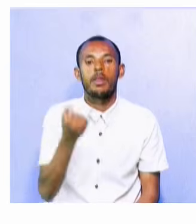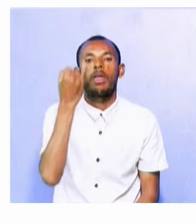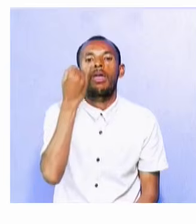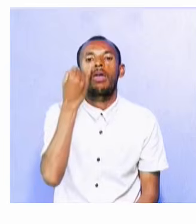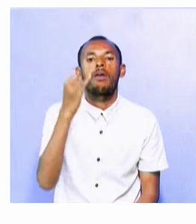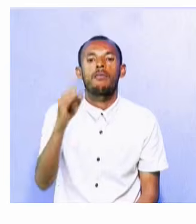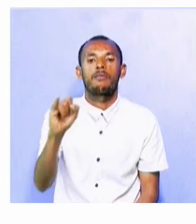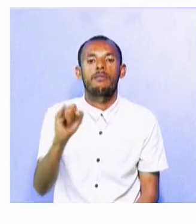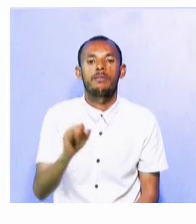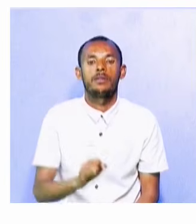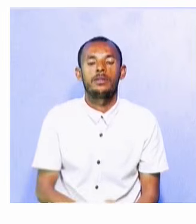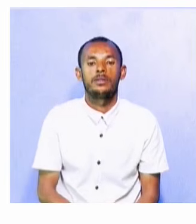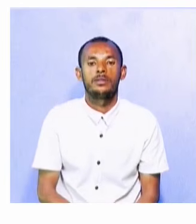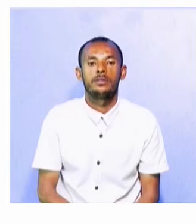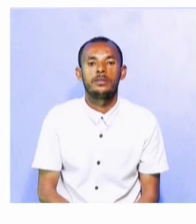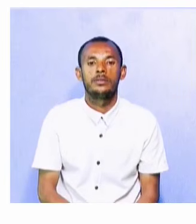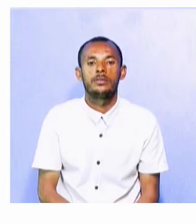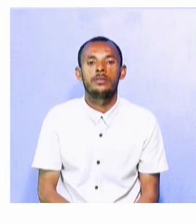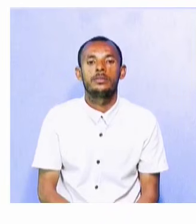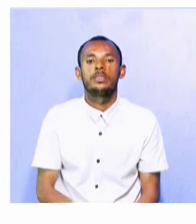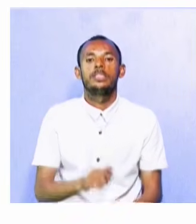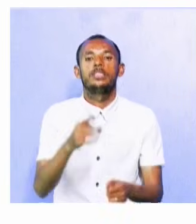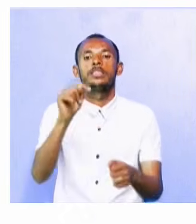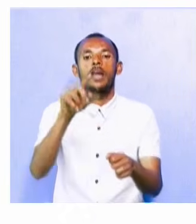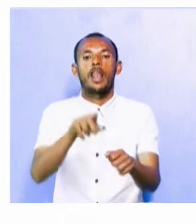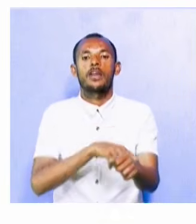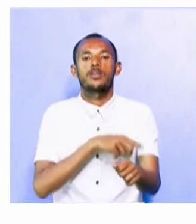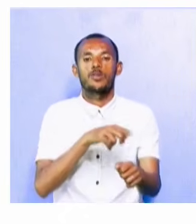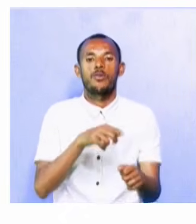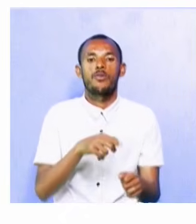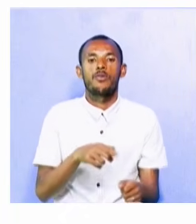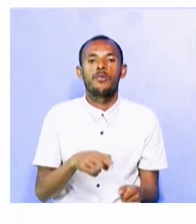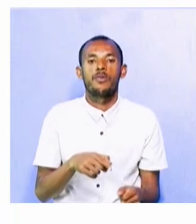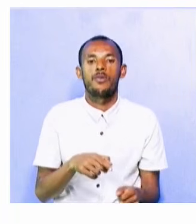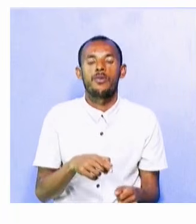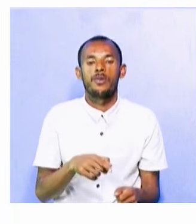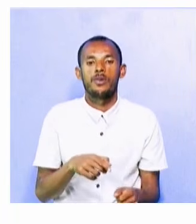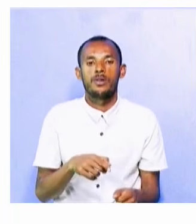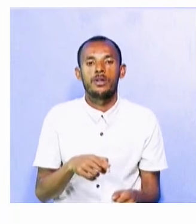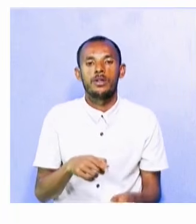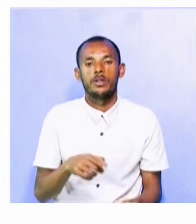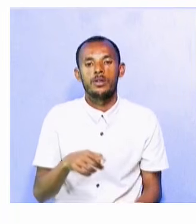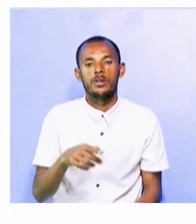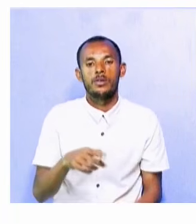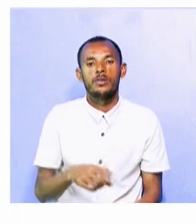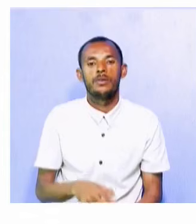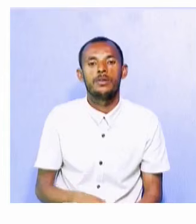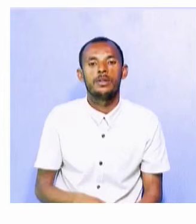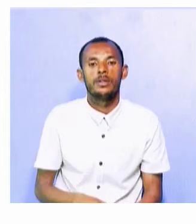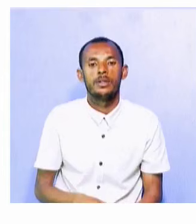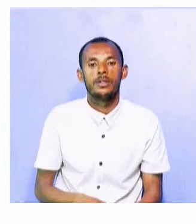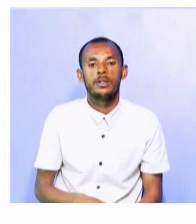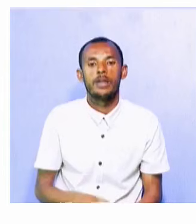if the length of the square is, if the length of